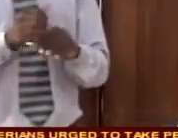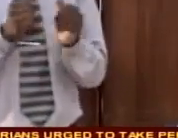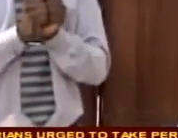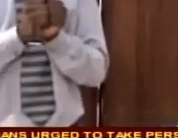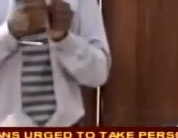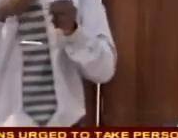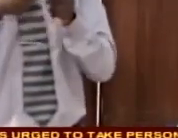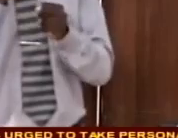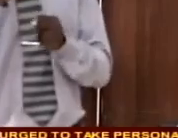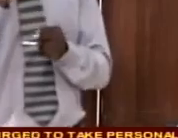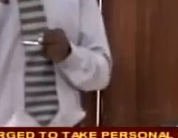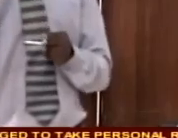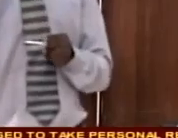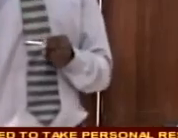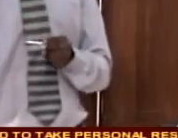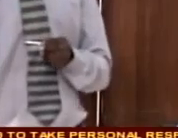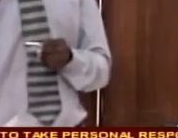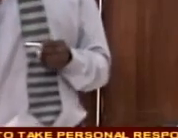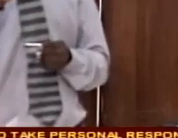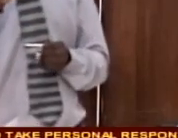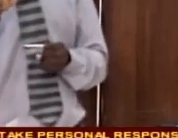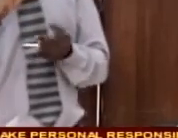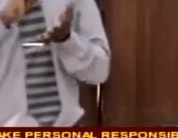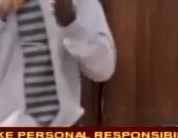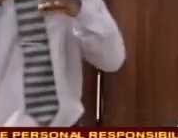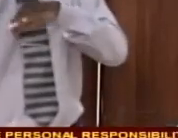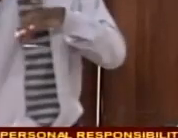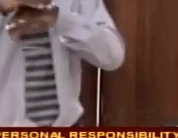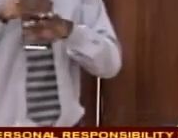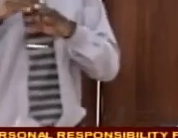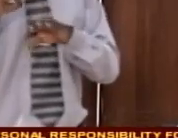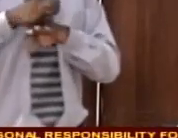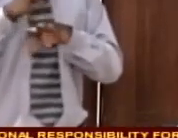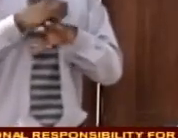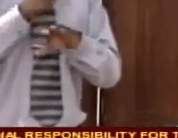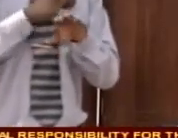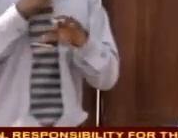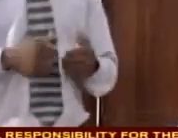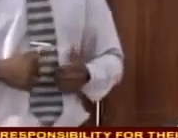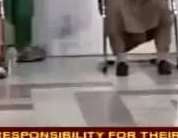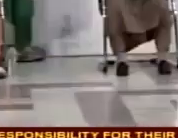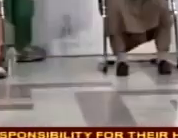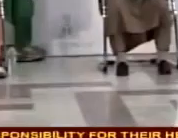Josephine Ochepa, who now sends email to those Nigerians via an email address known as